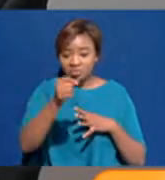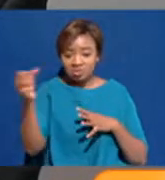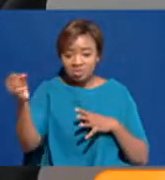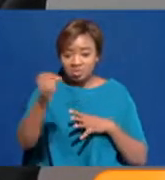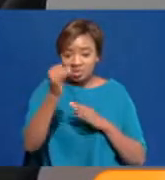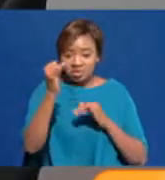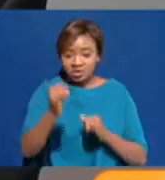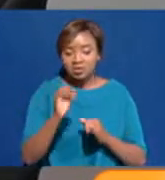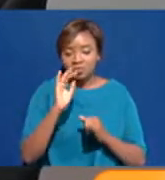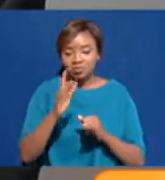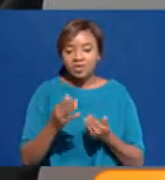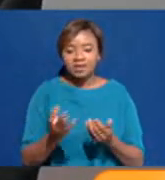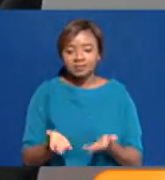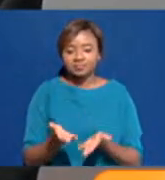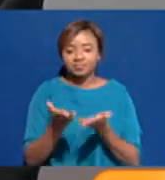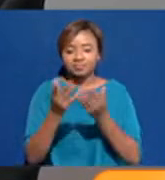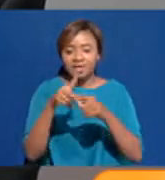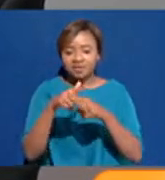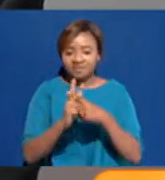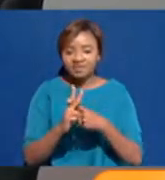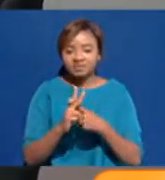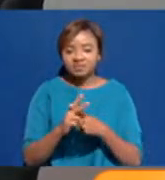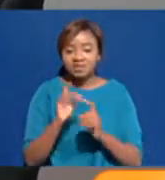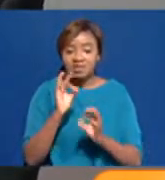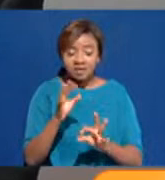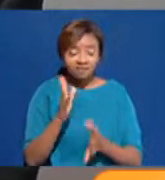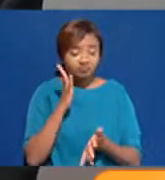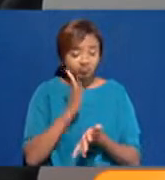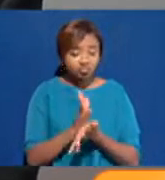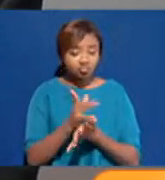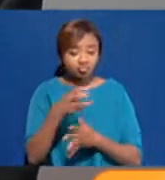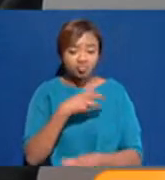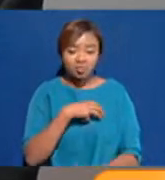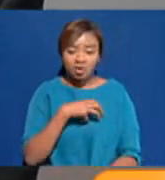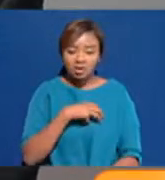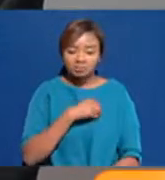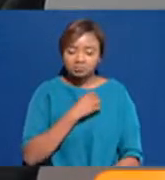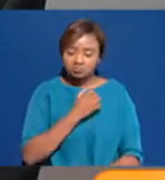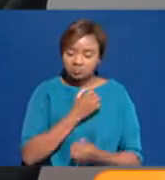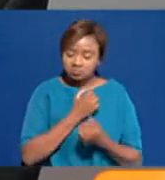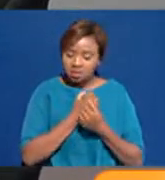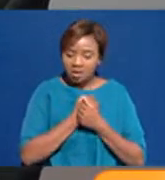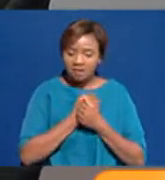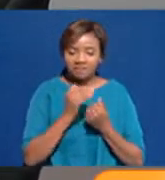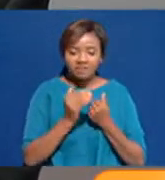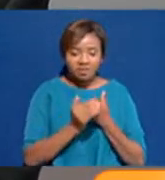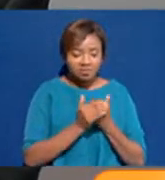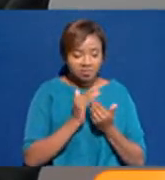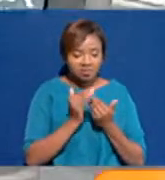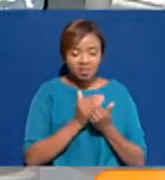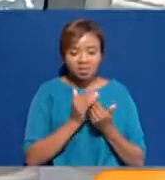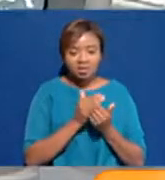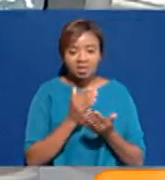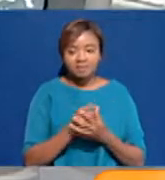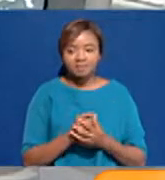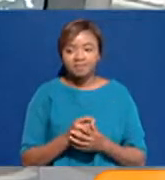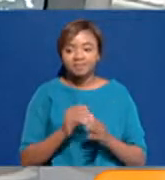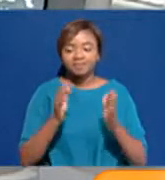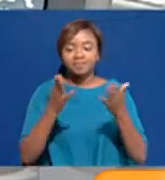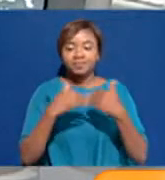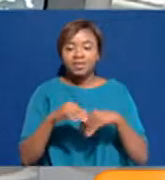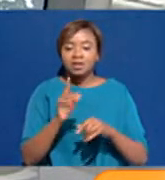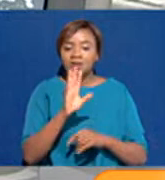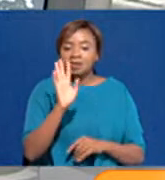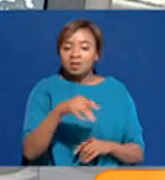slowly if there is a will and a heart to care and to embrace. Archbishop, real quick, you